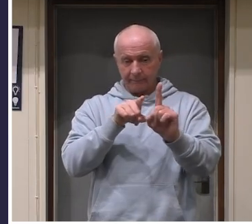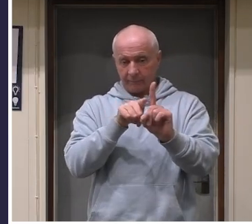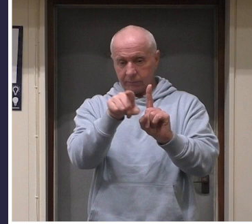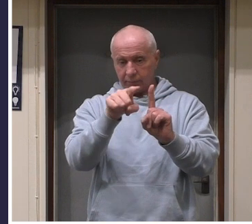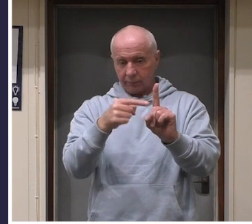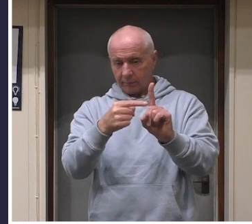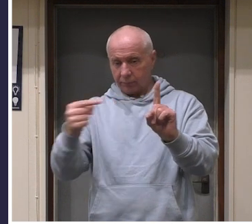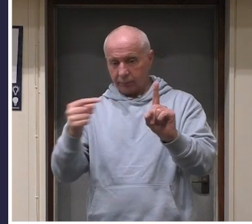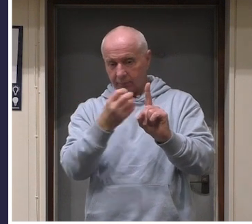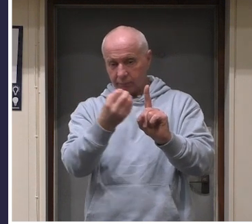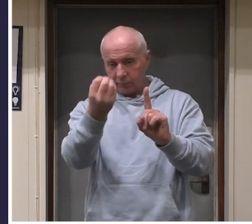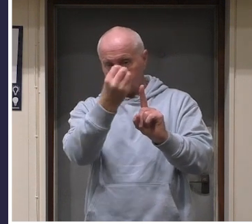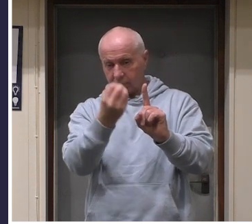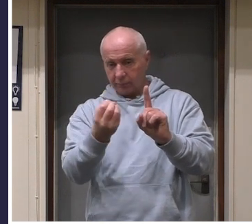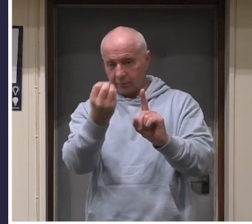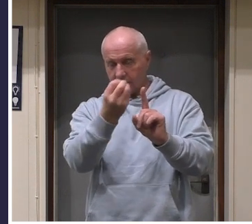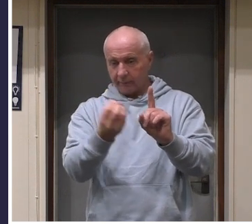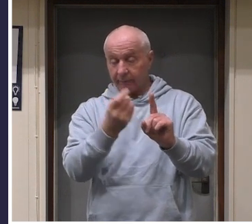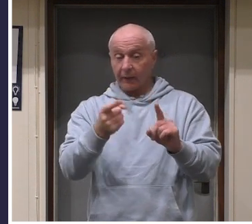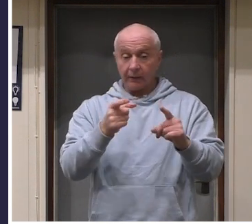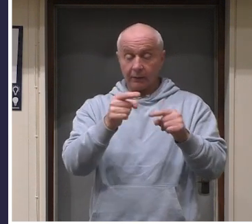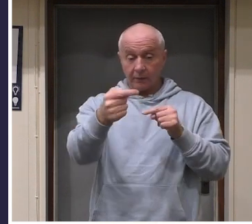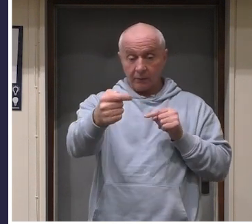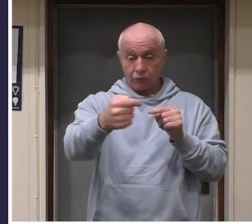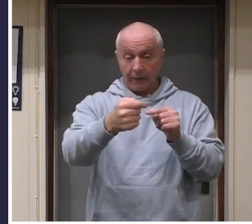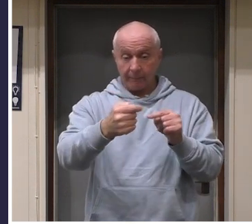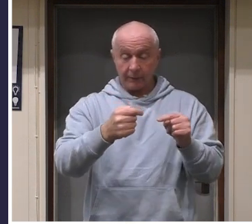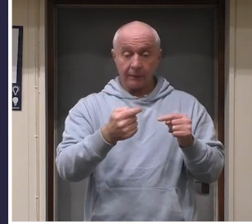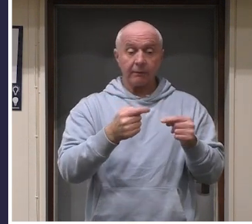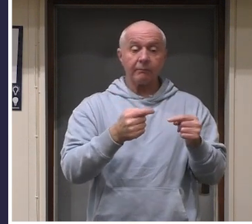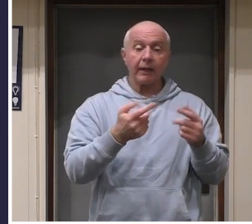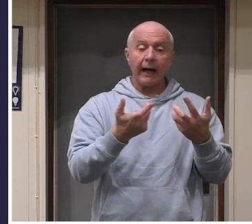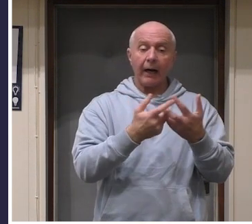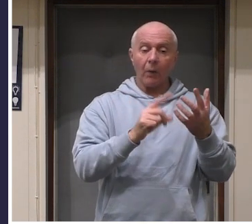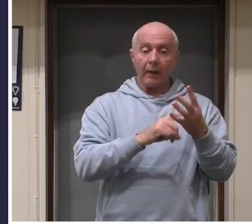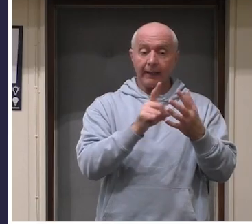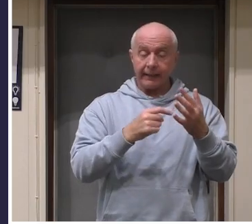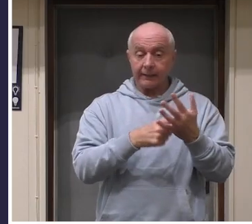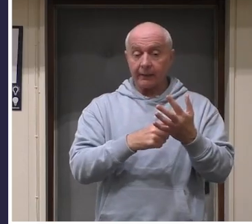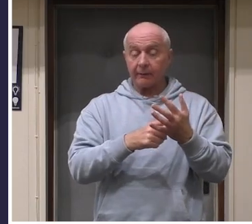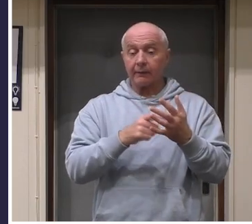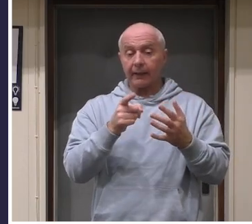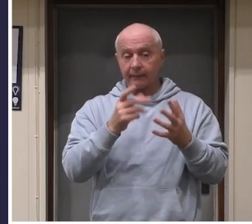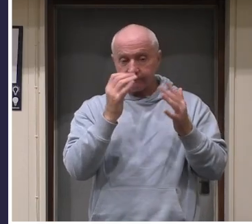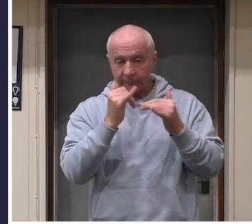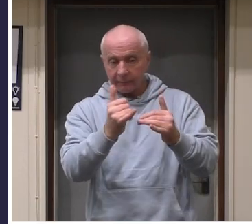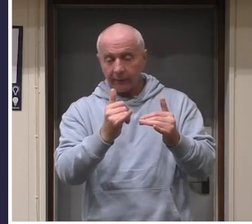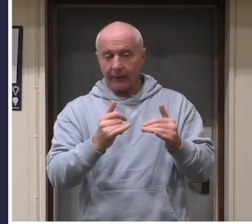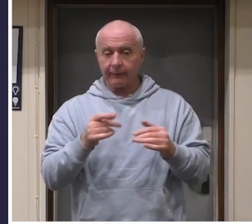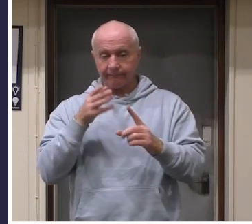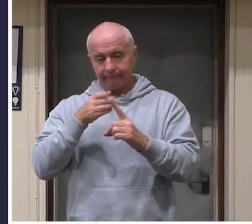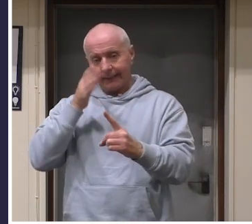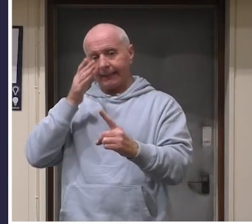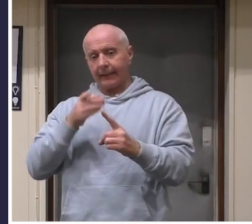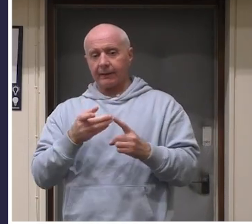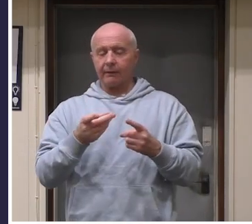And because it's trapped in a laser field, you can measure the laser field and send it to a detector, and that detector will tell you how much